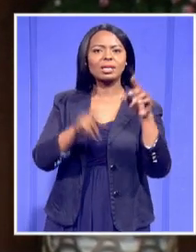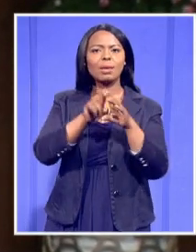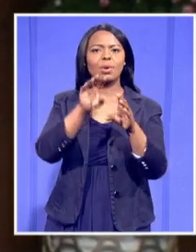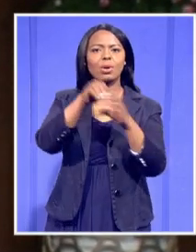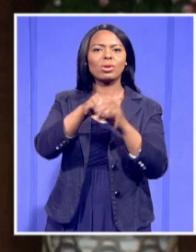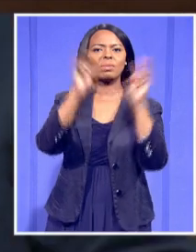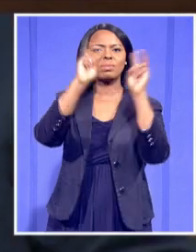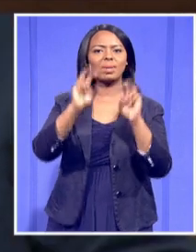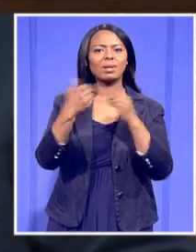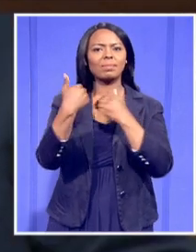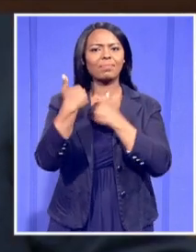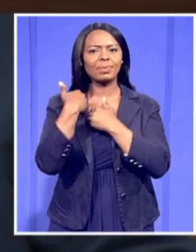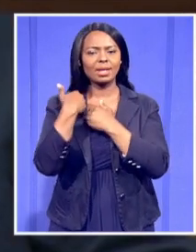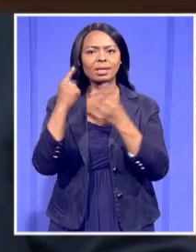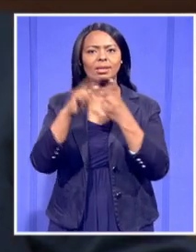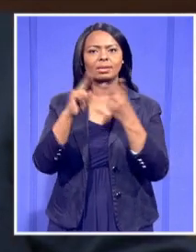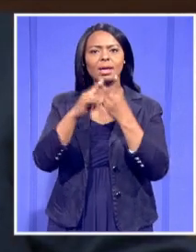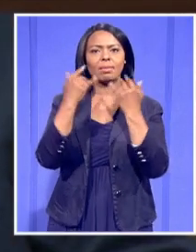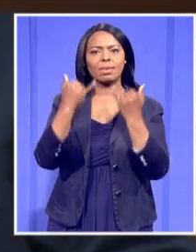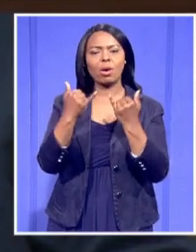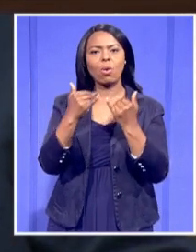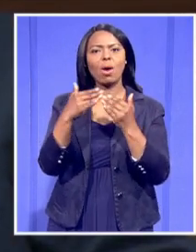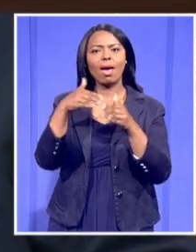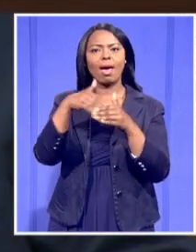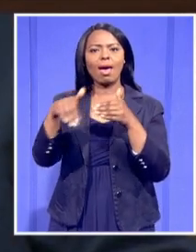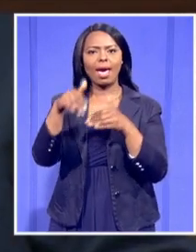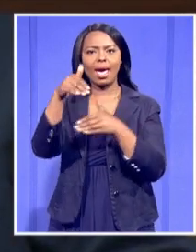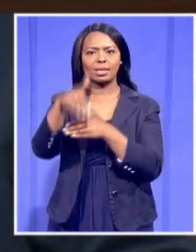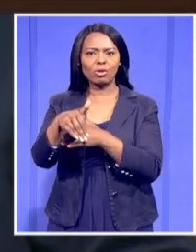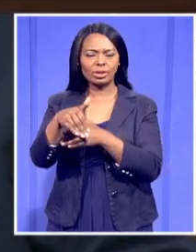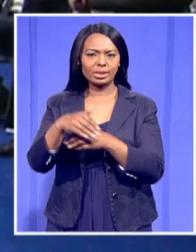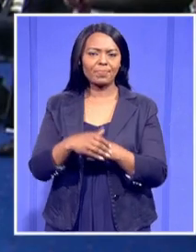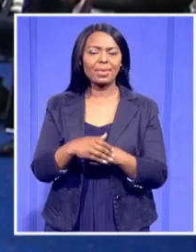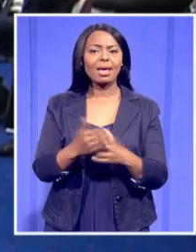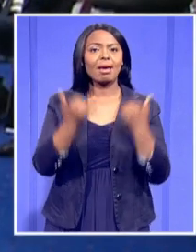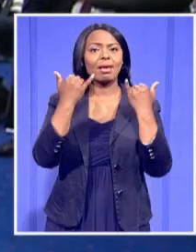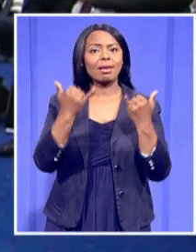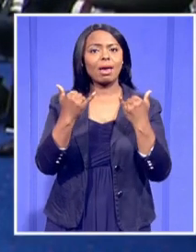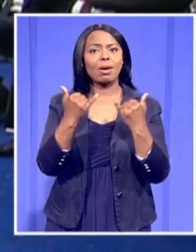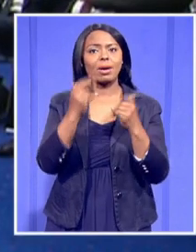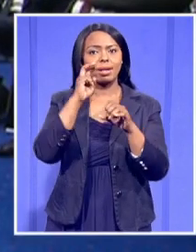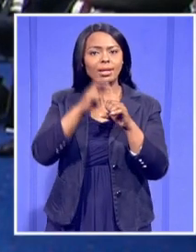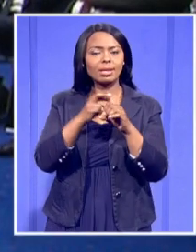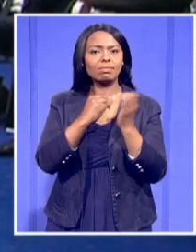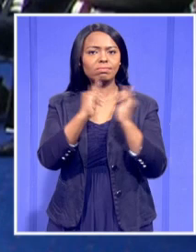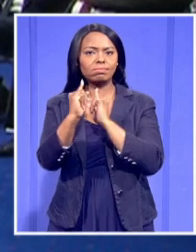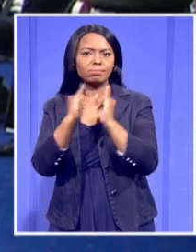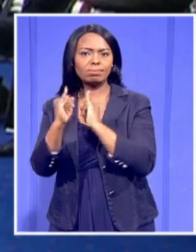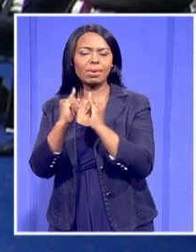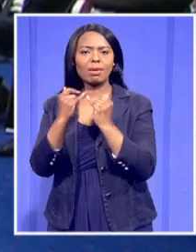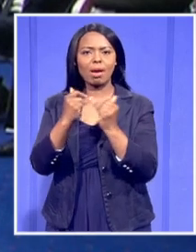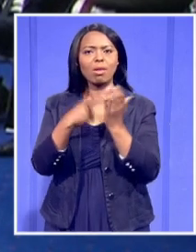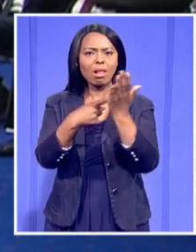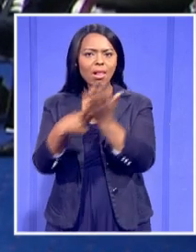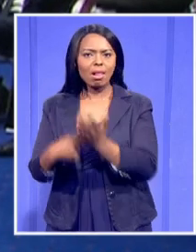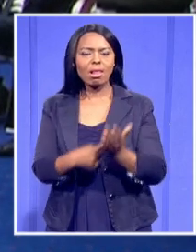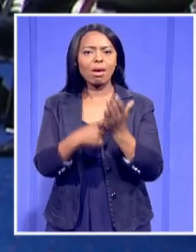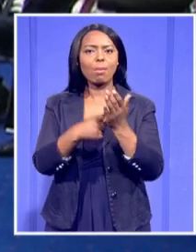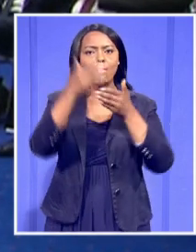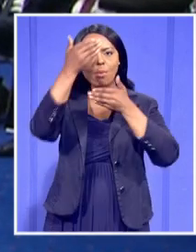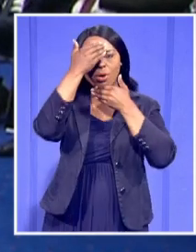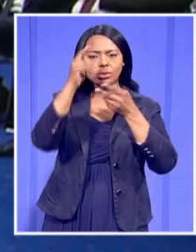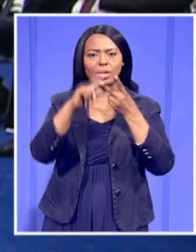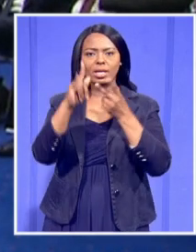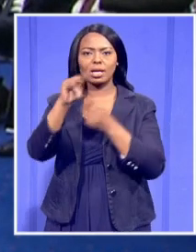security and grain exports. The Turkish leader sought to mediate between Moscow and Kyiv since Russia